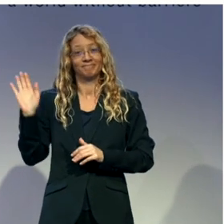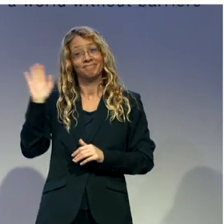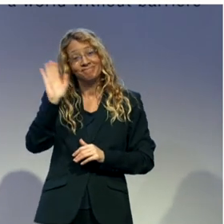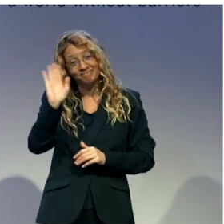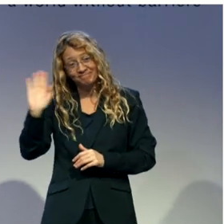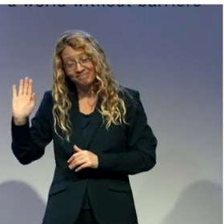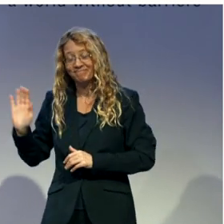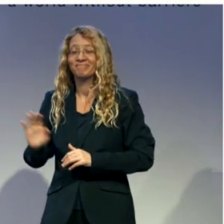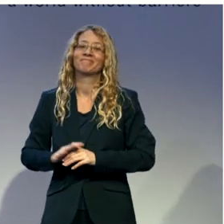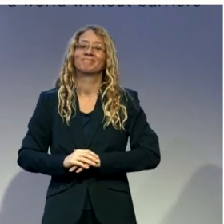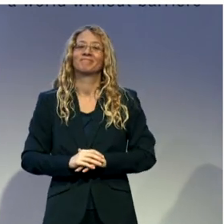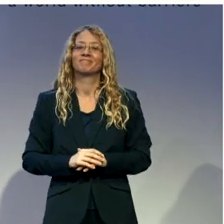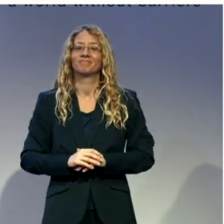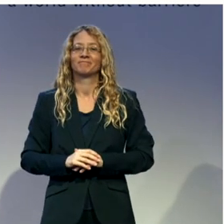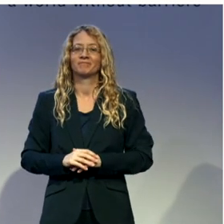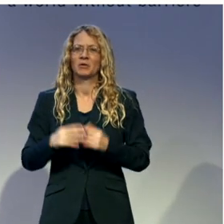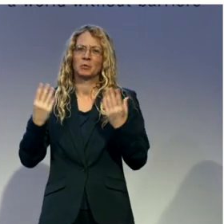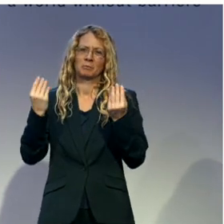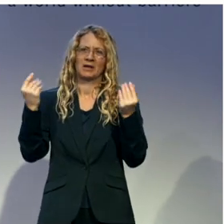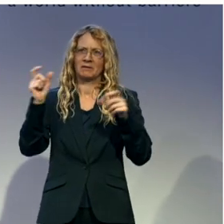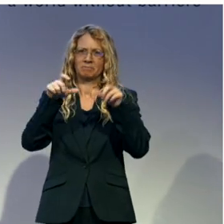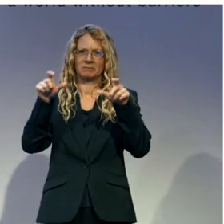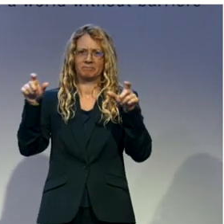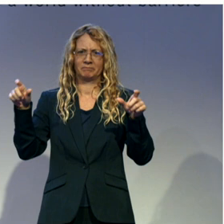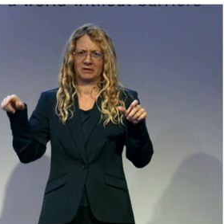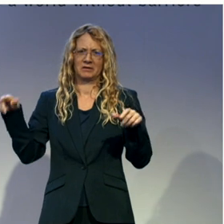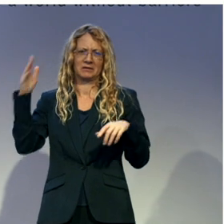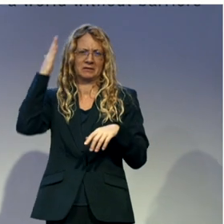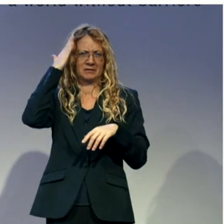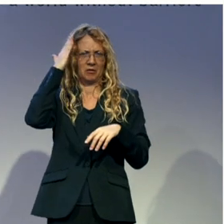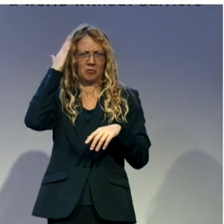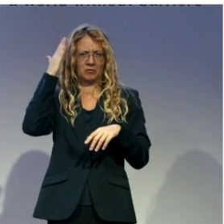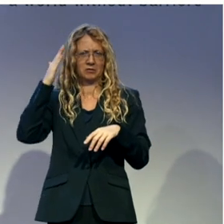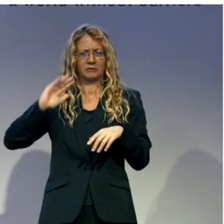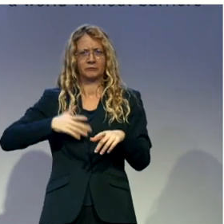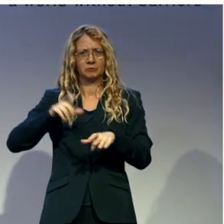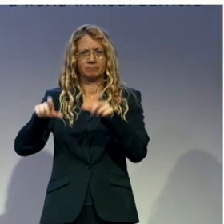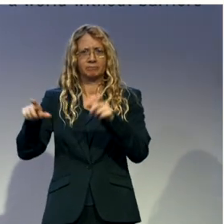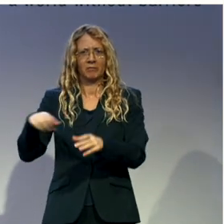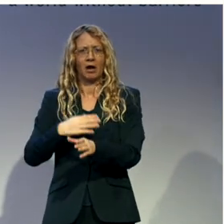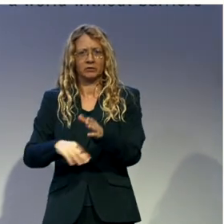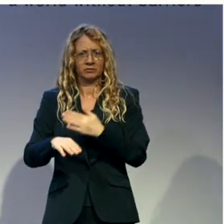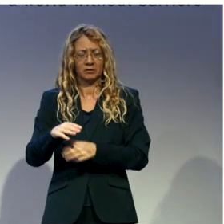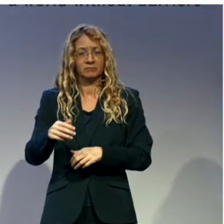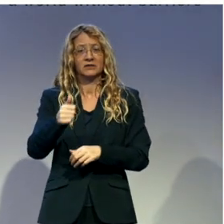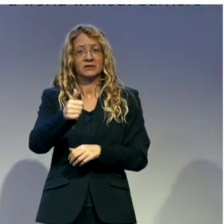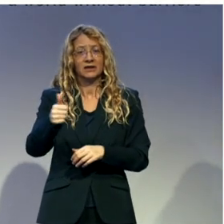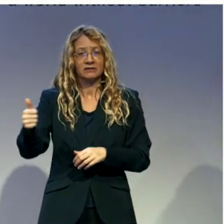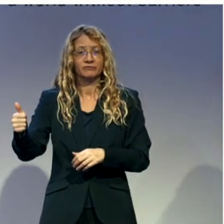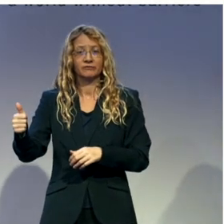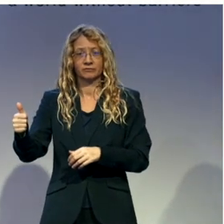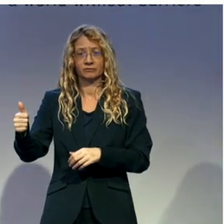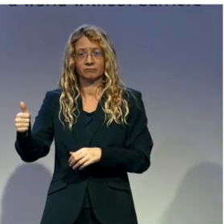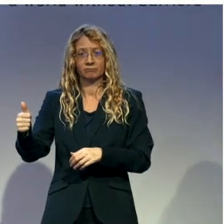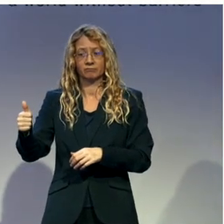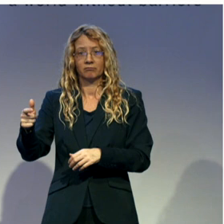As many of you know in this room, I'm sure, women with disabilities are hardly represented in disability rights organizations, and persons with